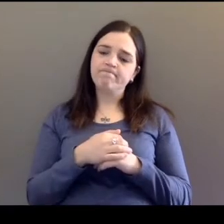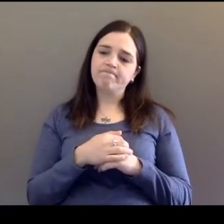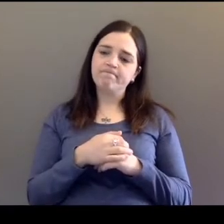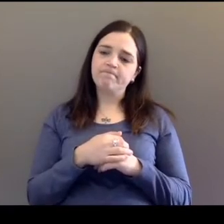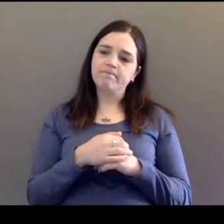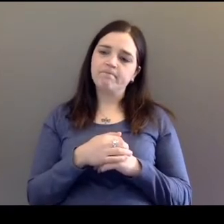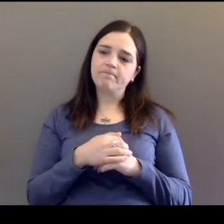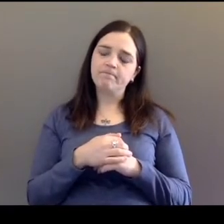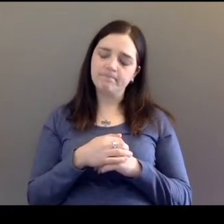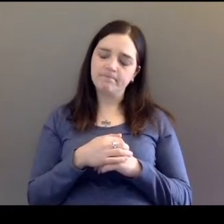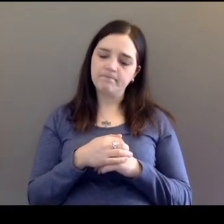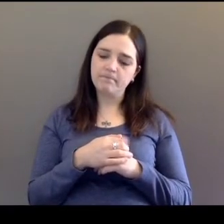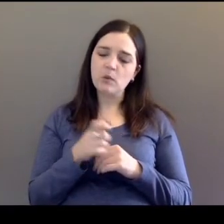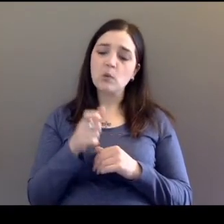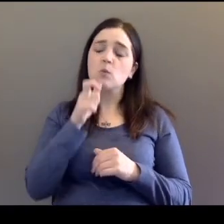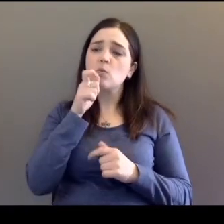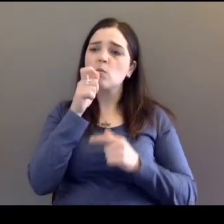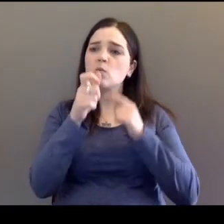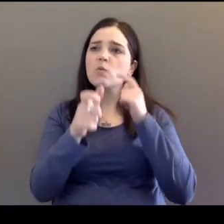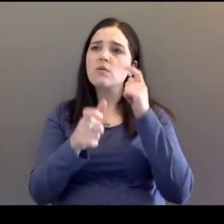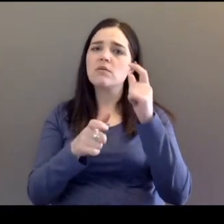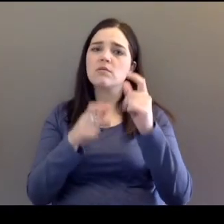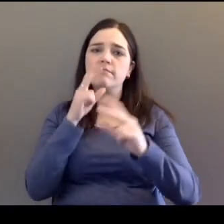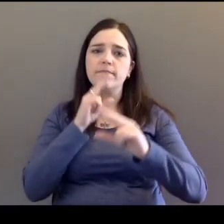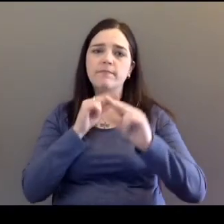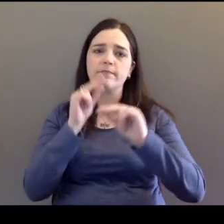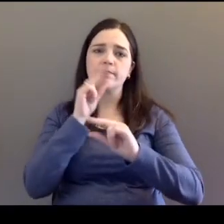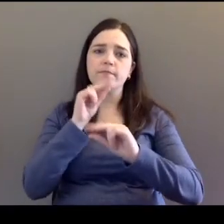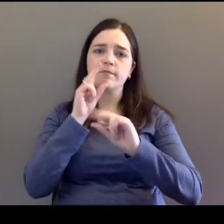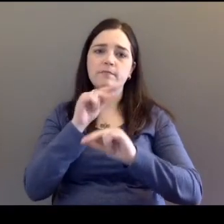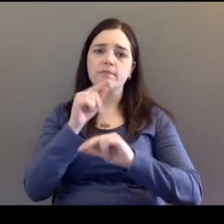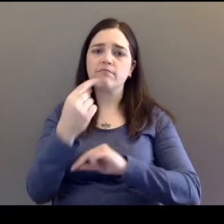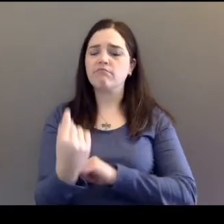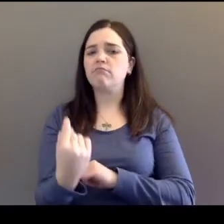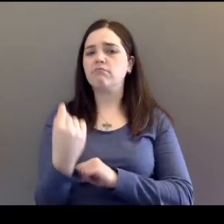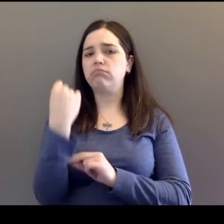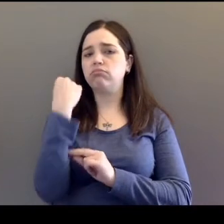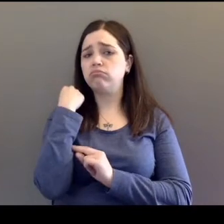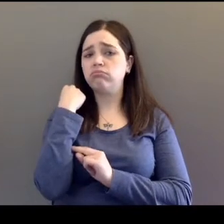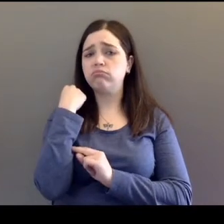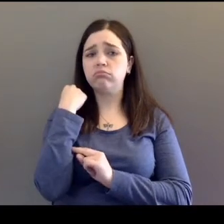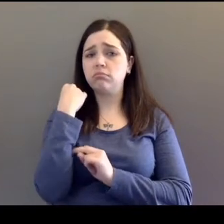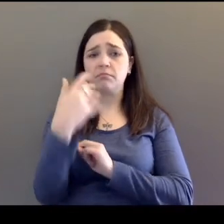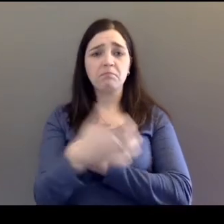that these words were spoken to Galilean peasants who lived day to day.